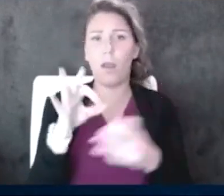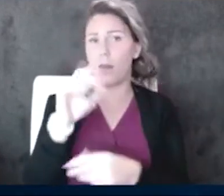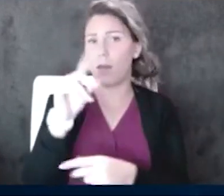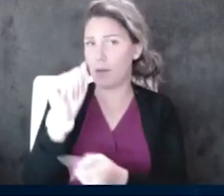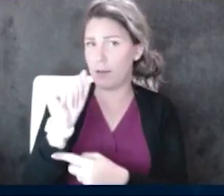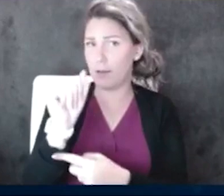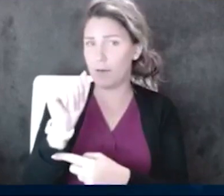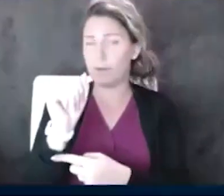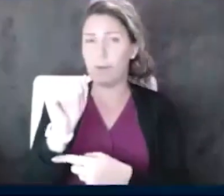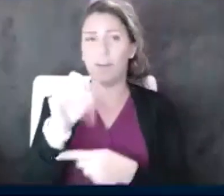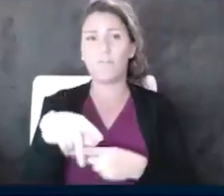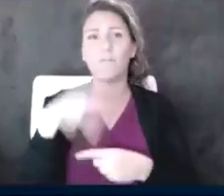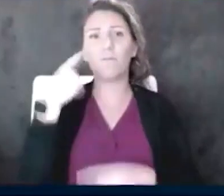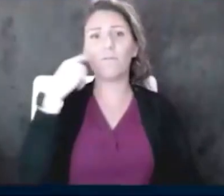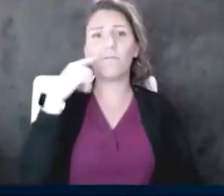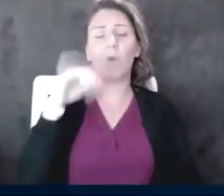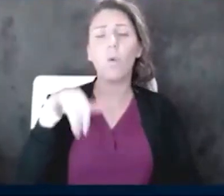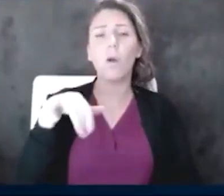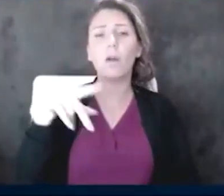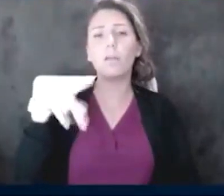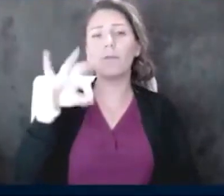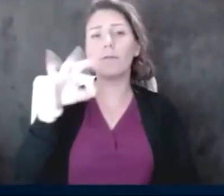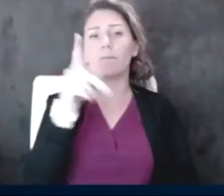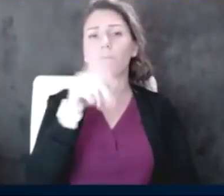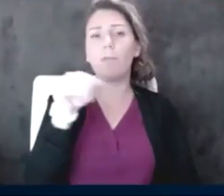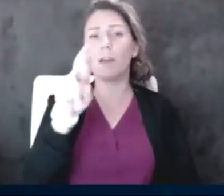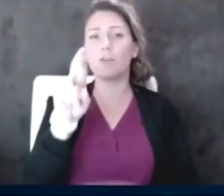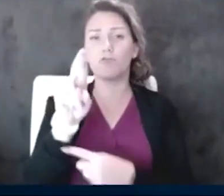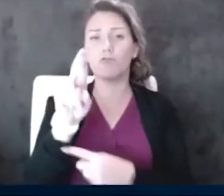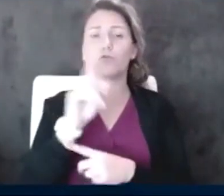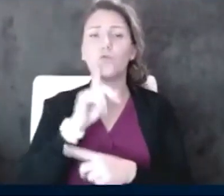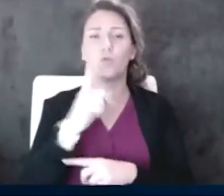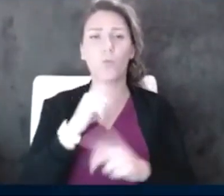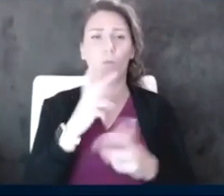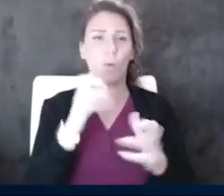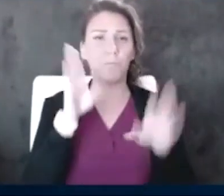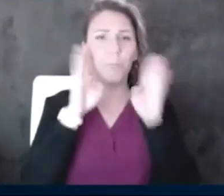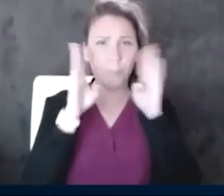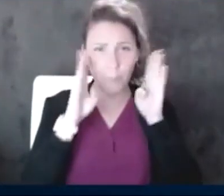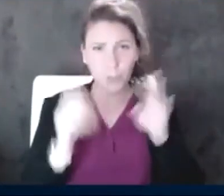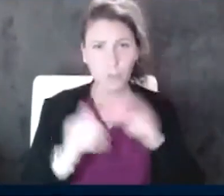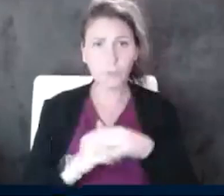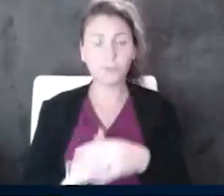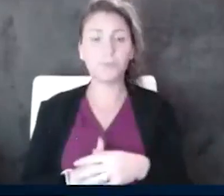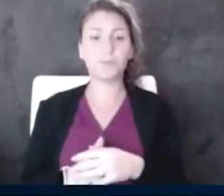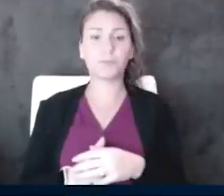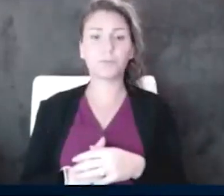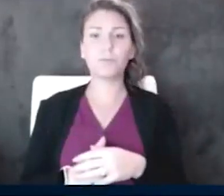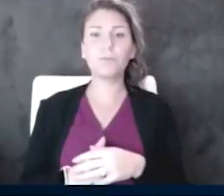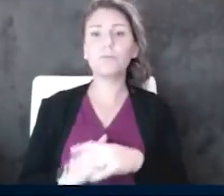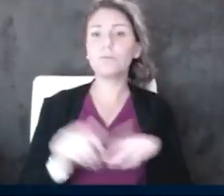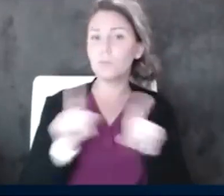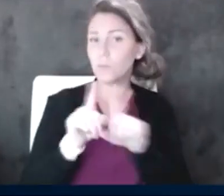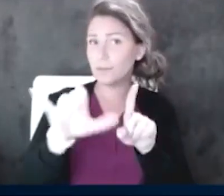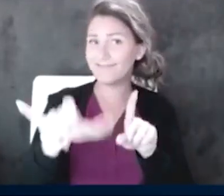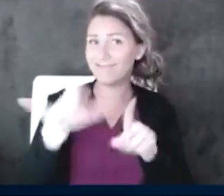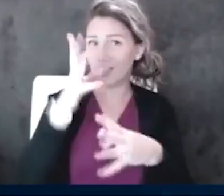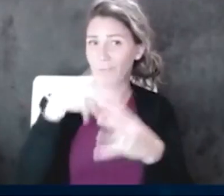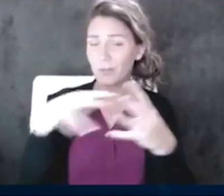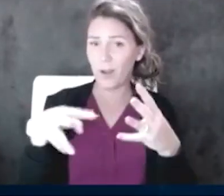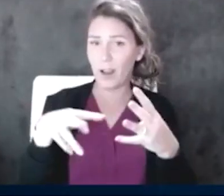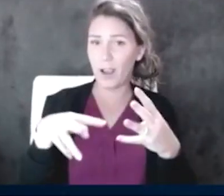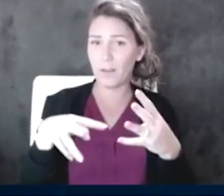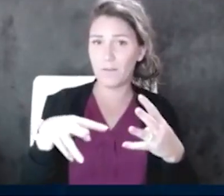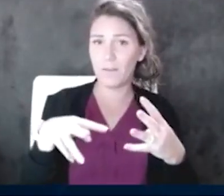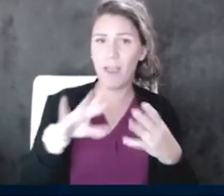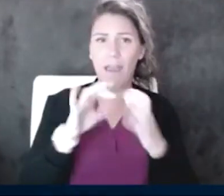vaccination. So just something we want to pay attention to. This is a graph of looking at how infections are going